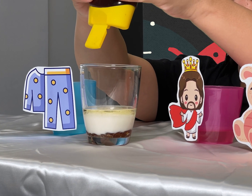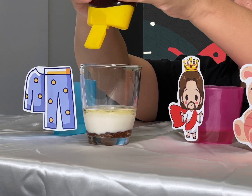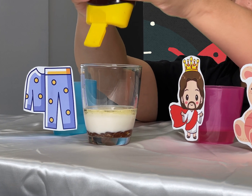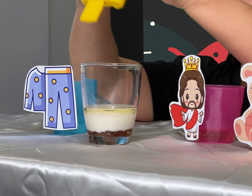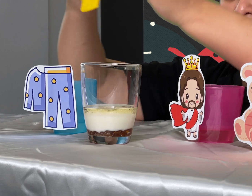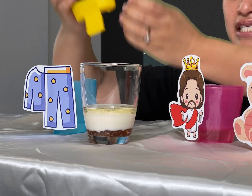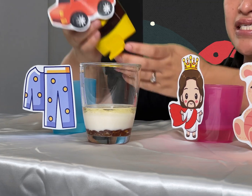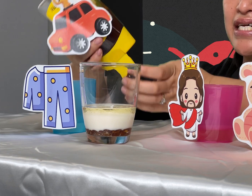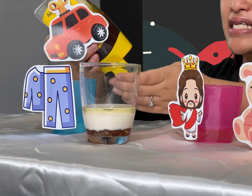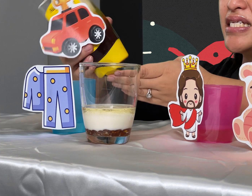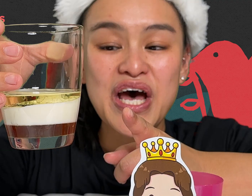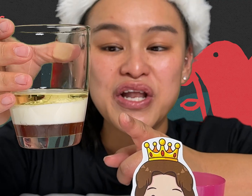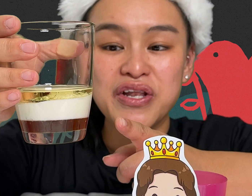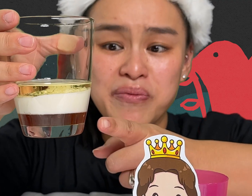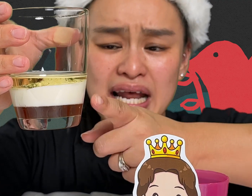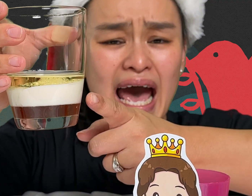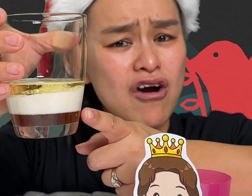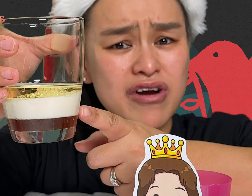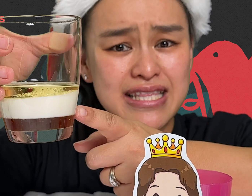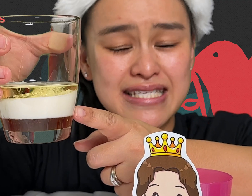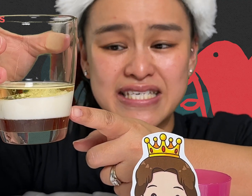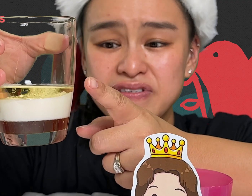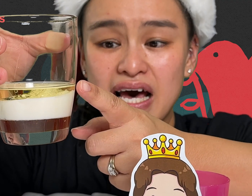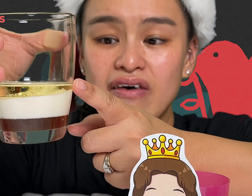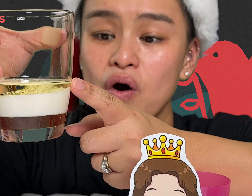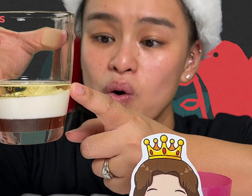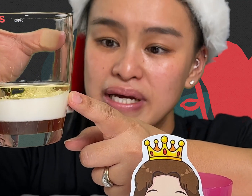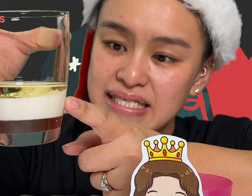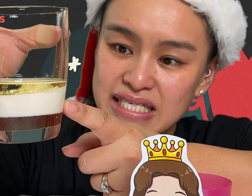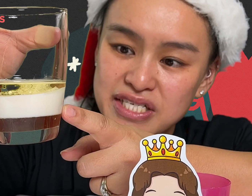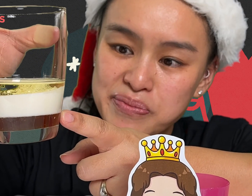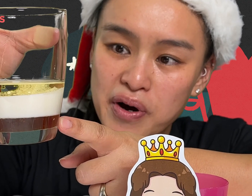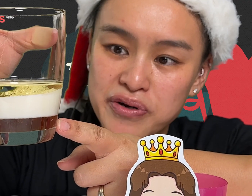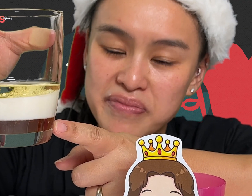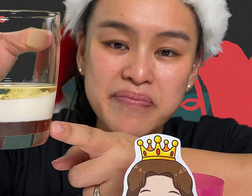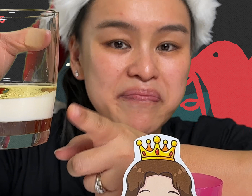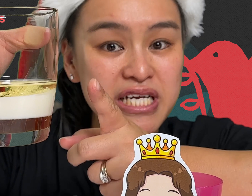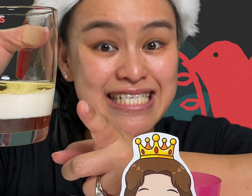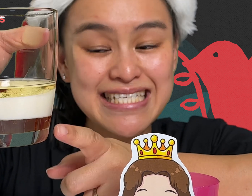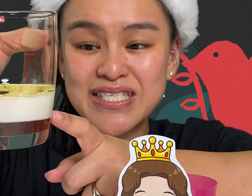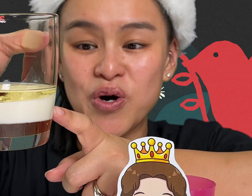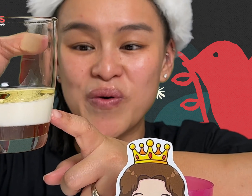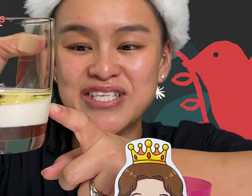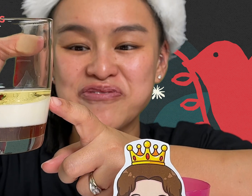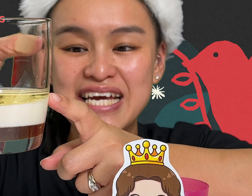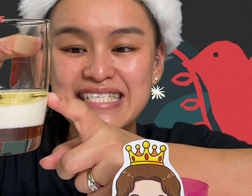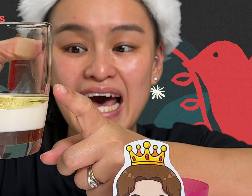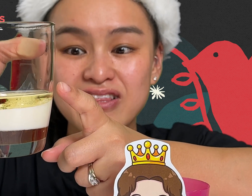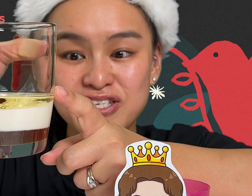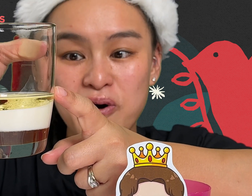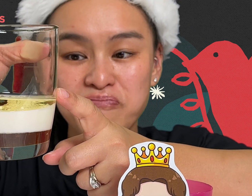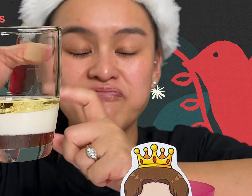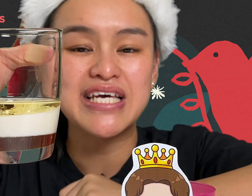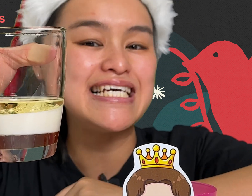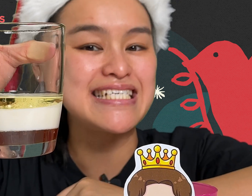But see, Nations Kids, no matter how great these gifts are, they always sink to the bottom. But Jesus always remains at